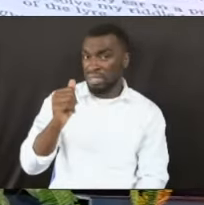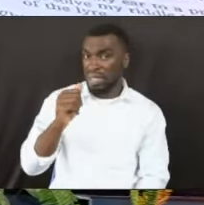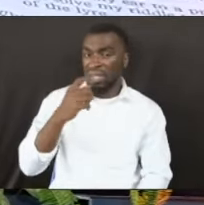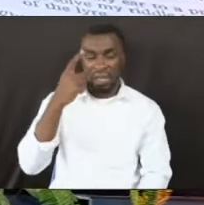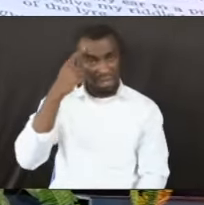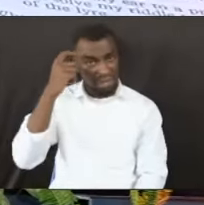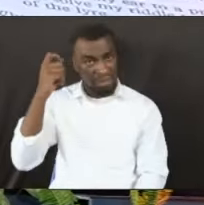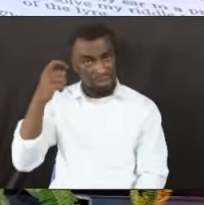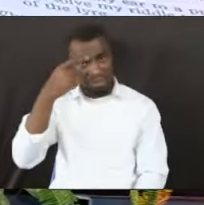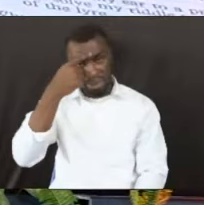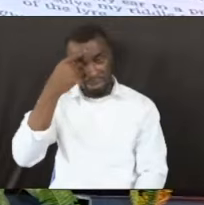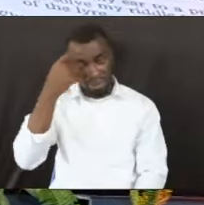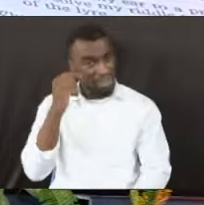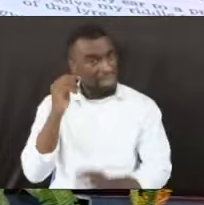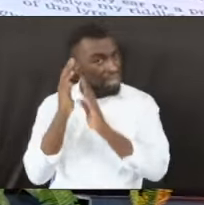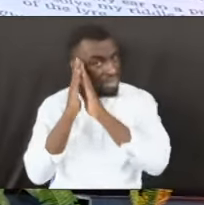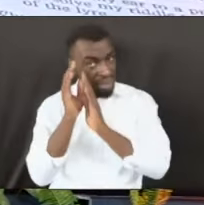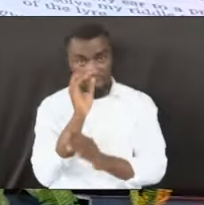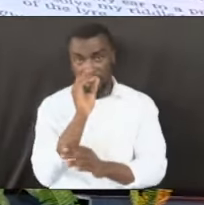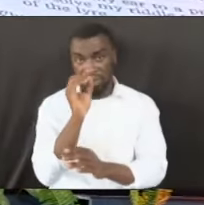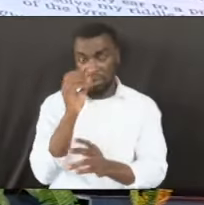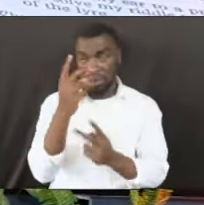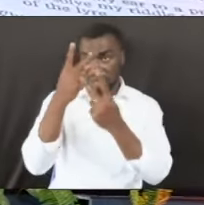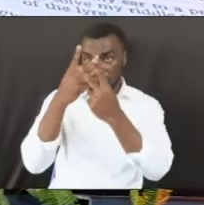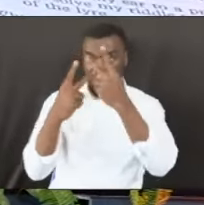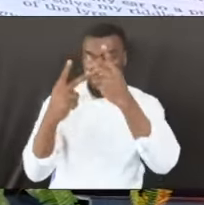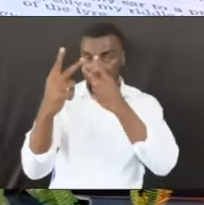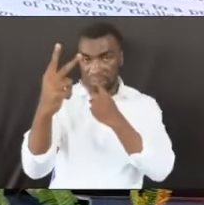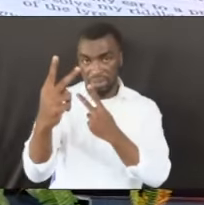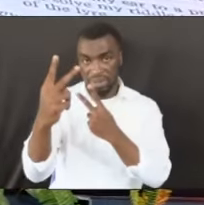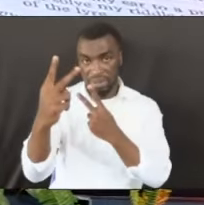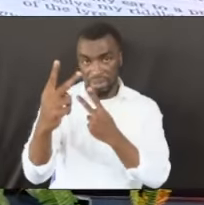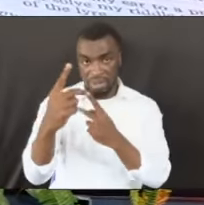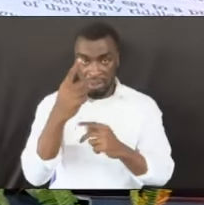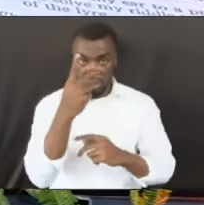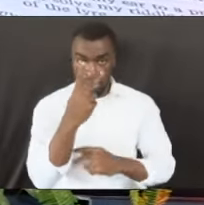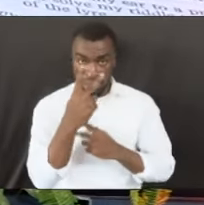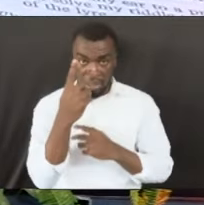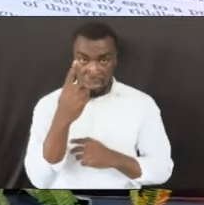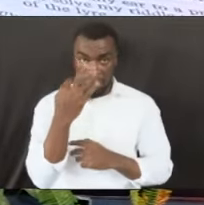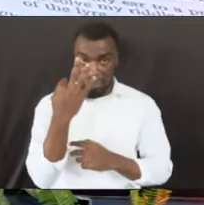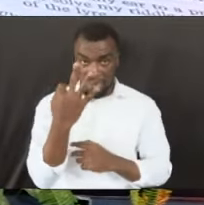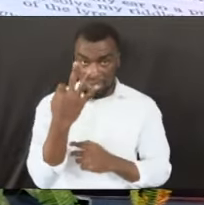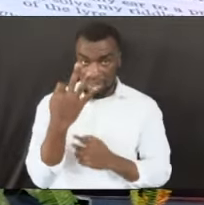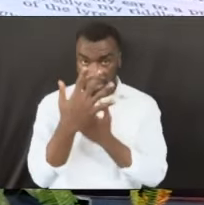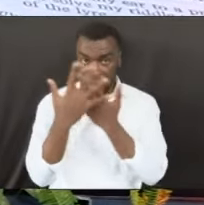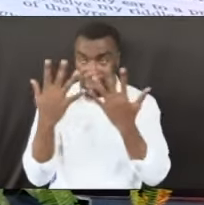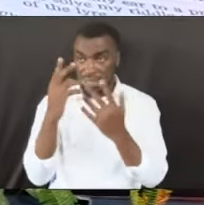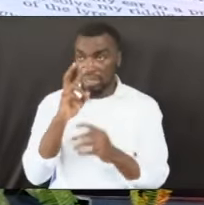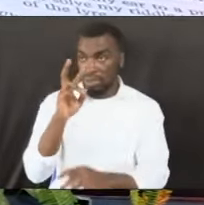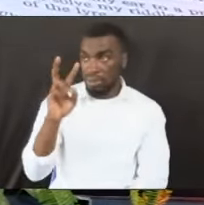have been a vision. Now, these were the three distinct things. One, she saw a lot of rain, no more rain falling